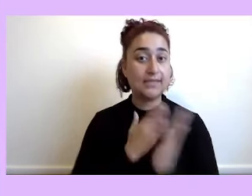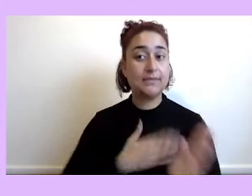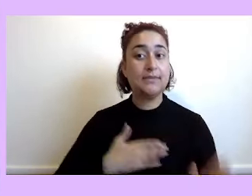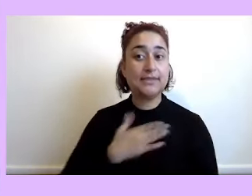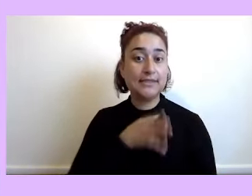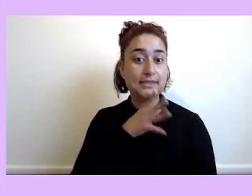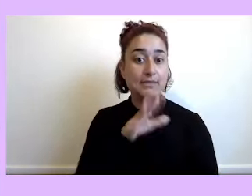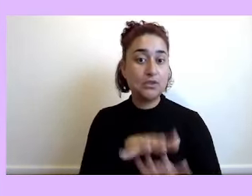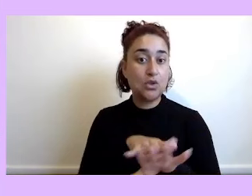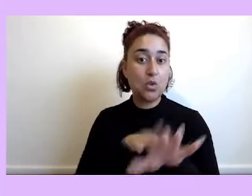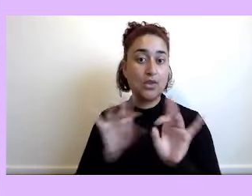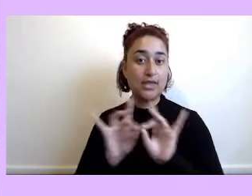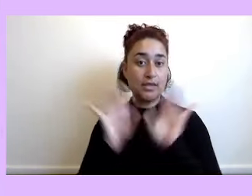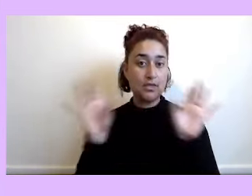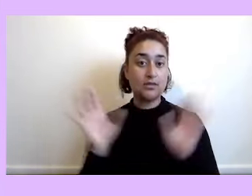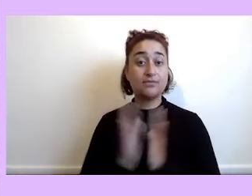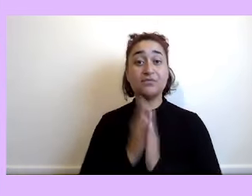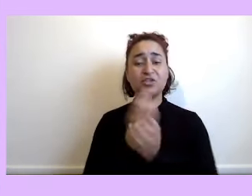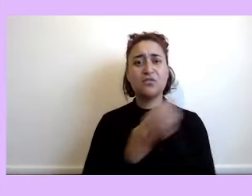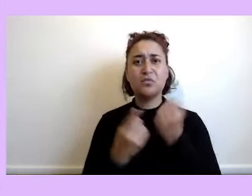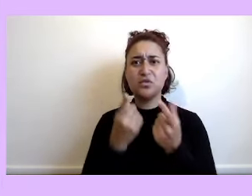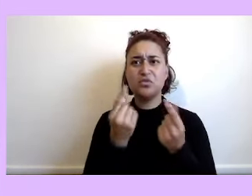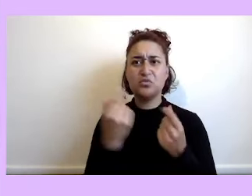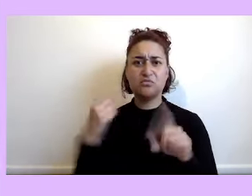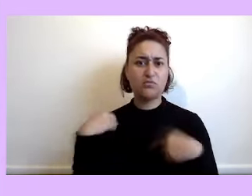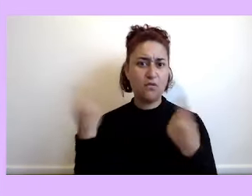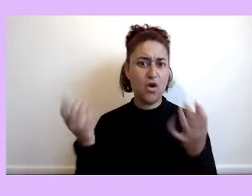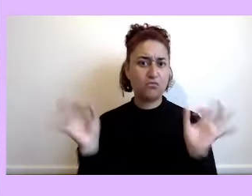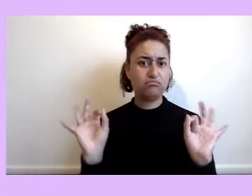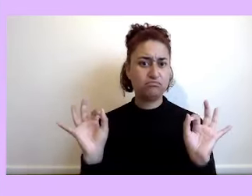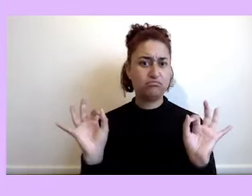and clearly, which everybody's doing so far anyway.